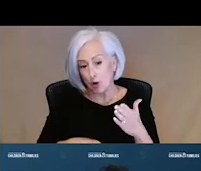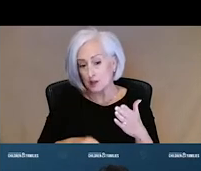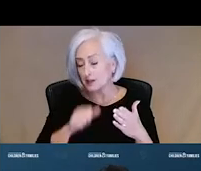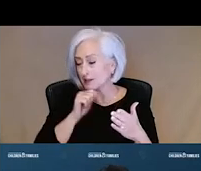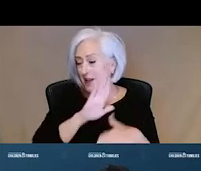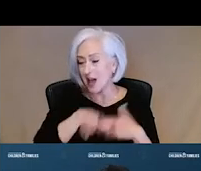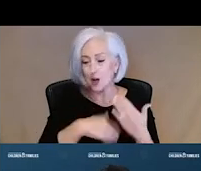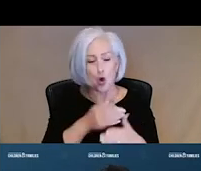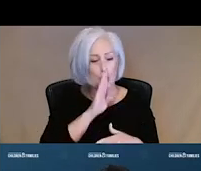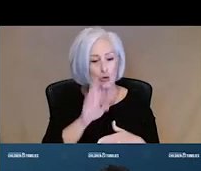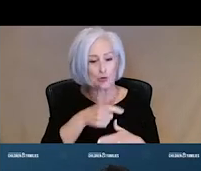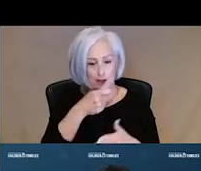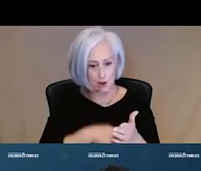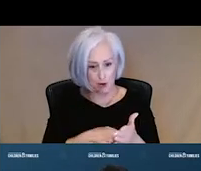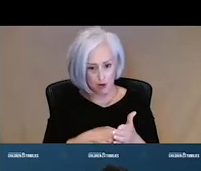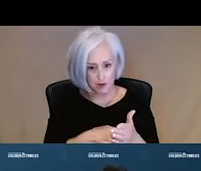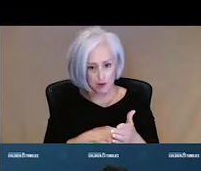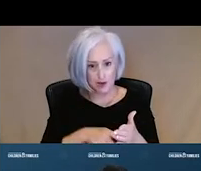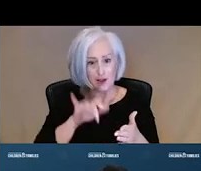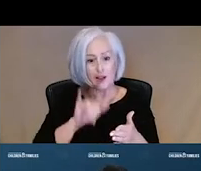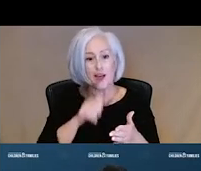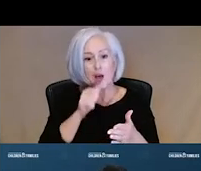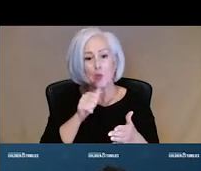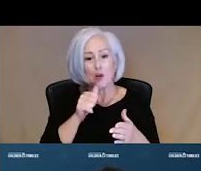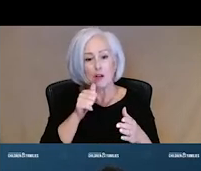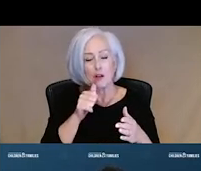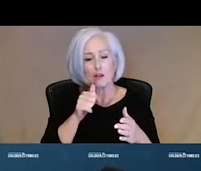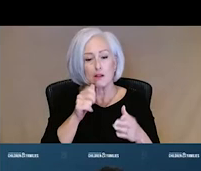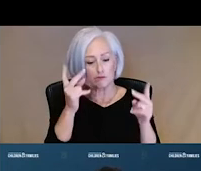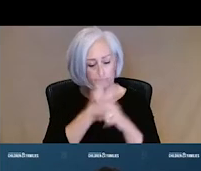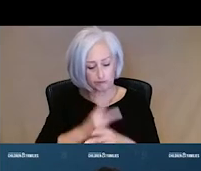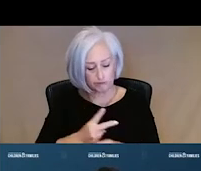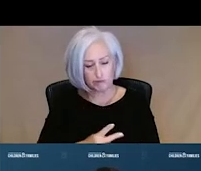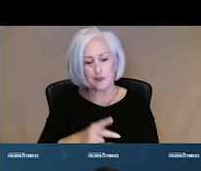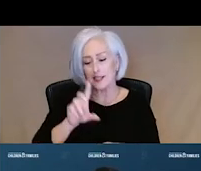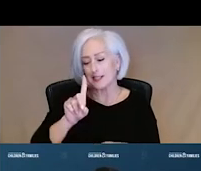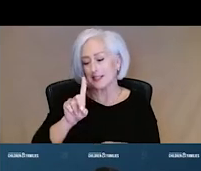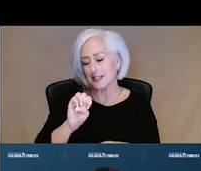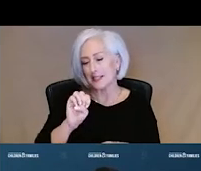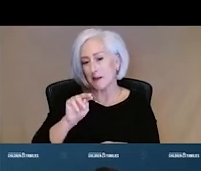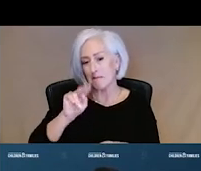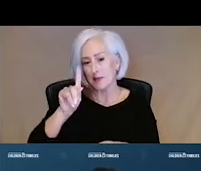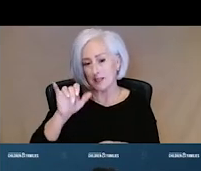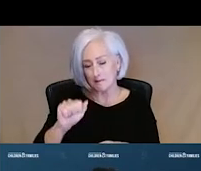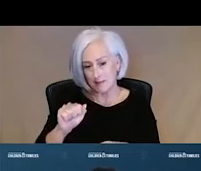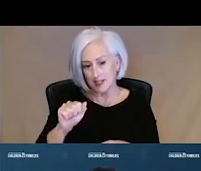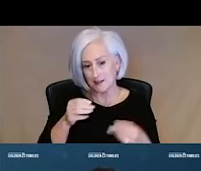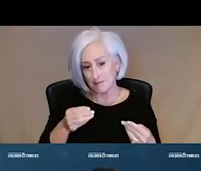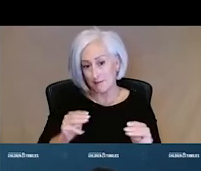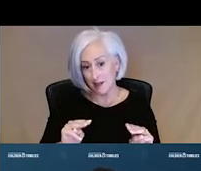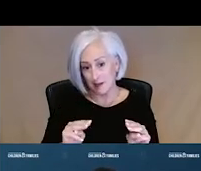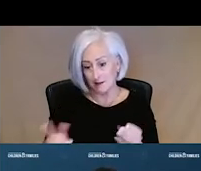costs. This will come up with the de minimis method for recovering indirect costs as well.